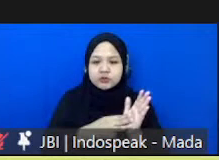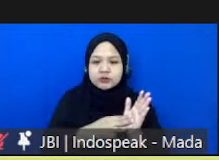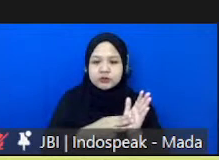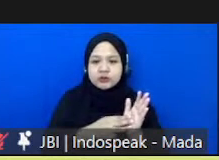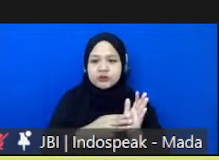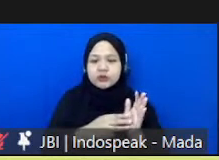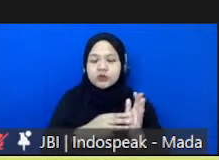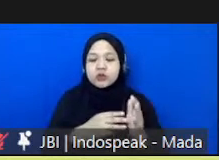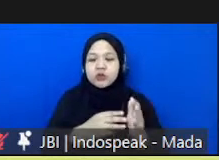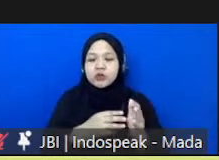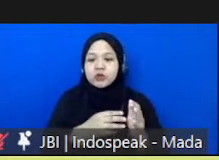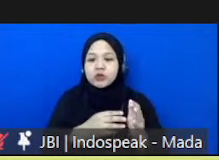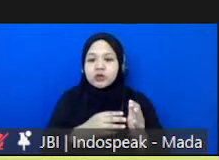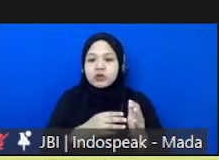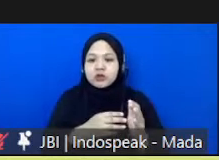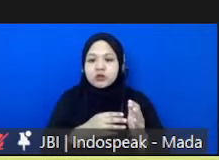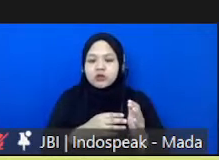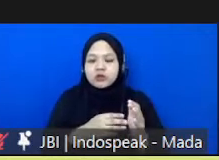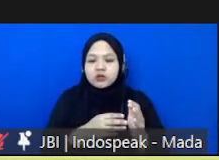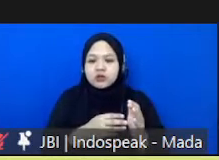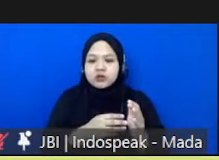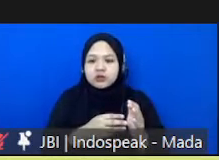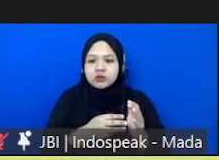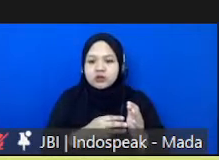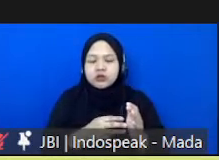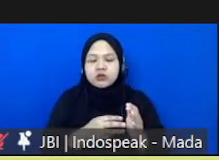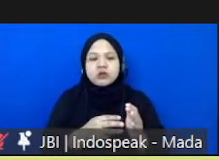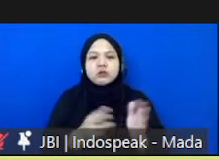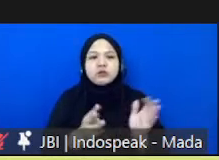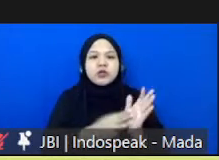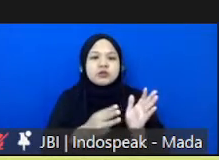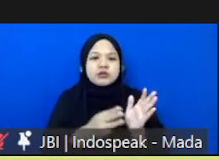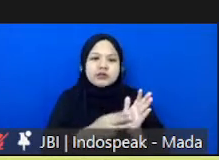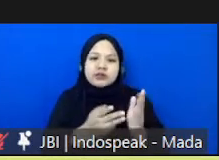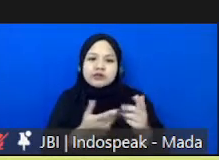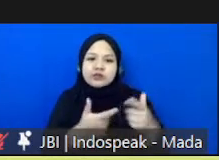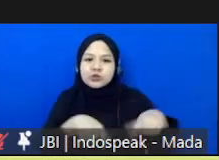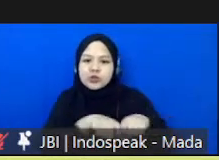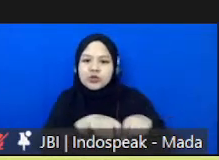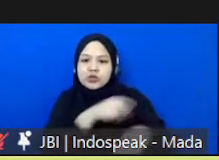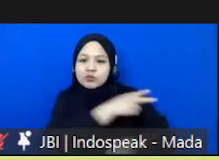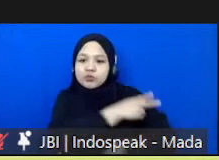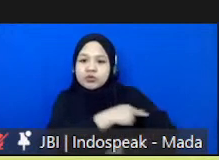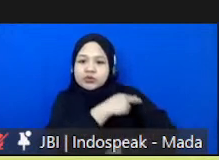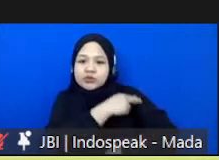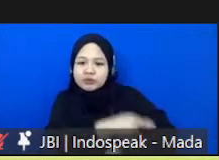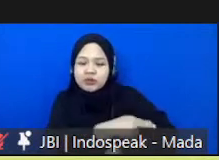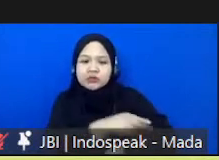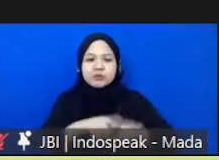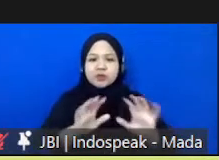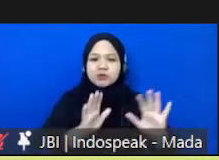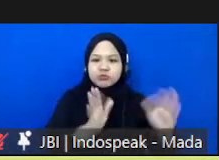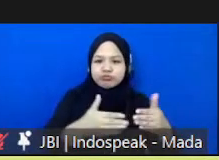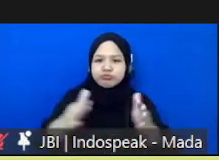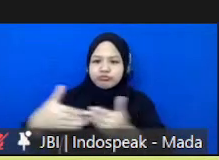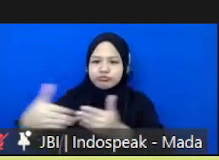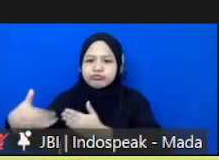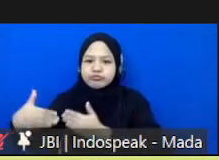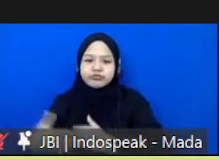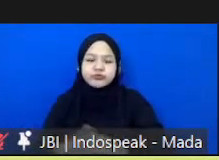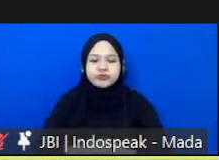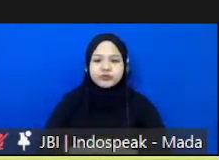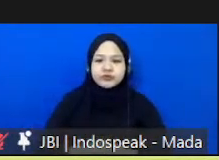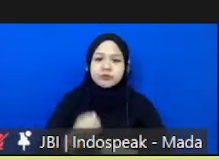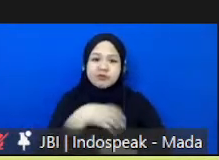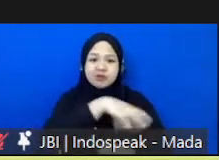acquired from puskesmas, and puskesmas have often been closed down in several areas in Indonesia. And in